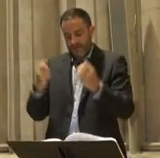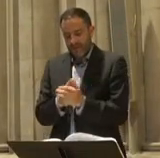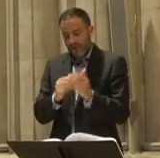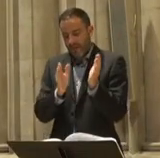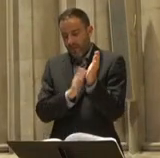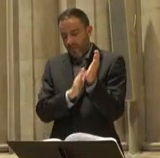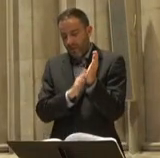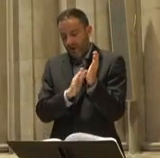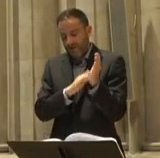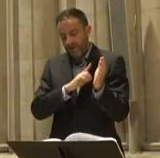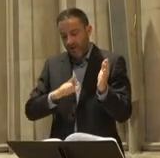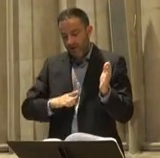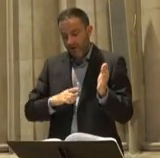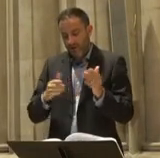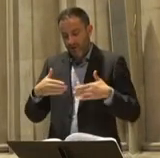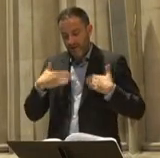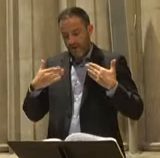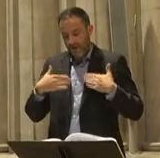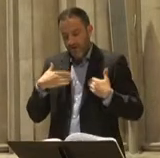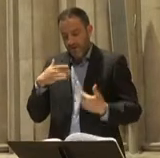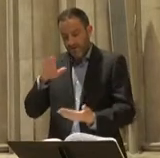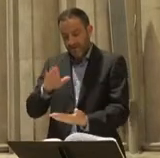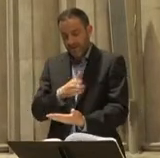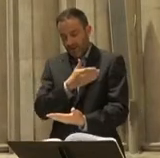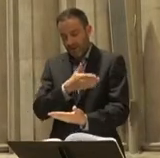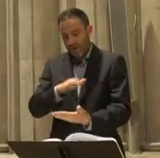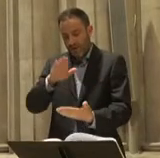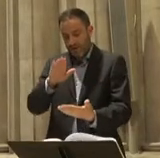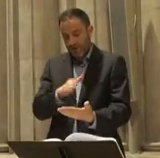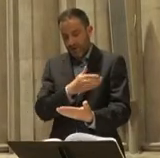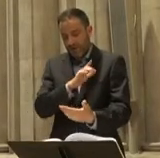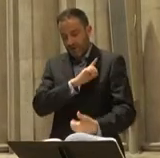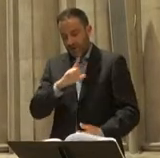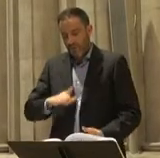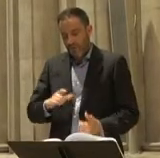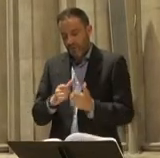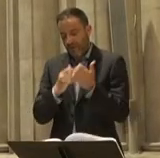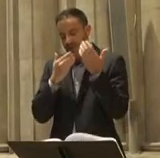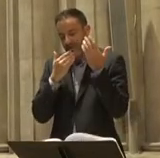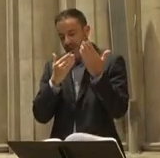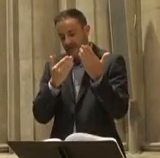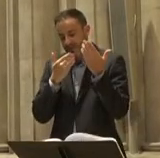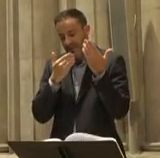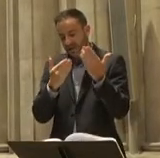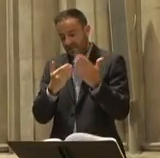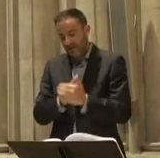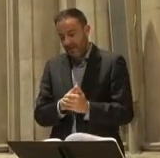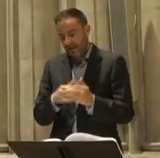Thank you.